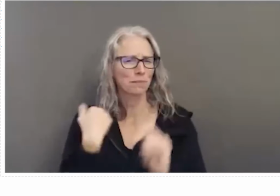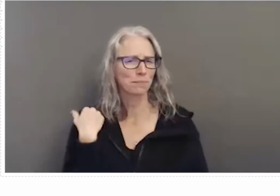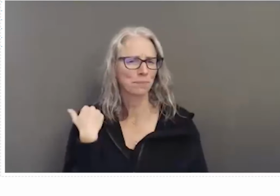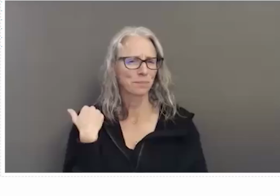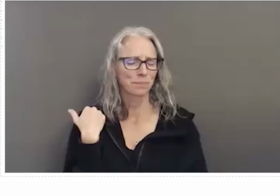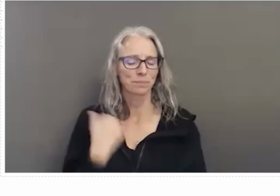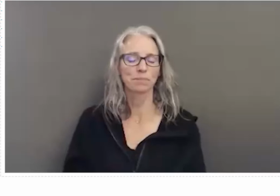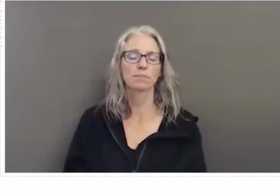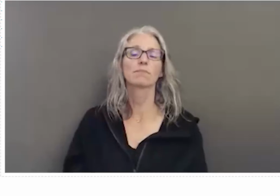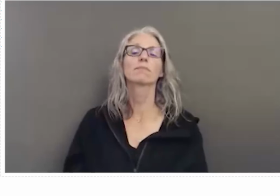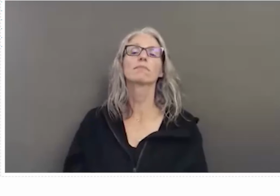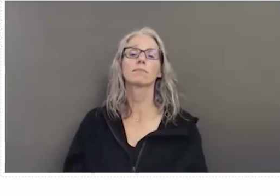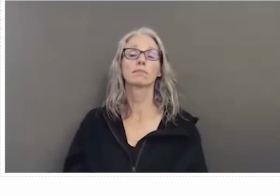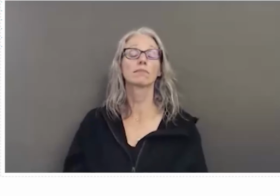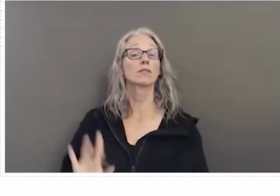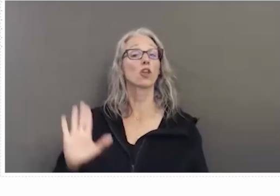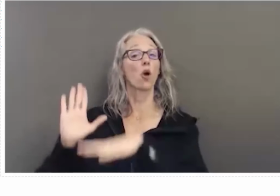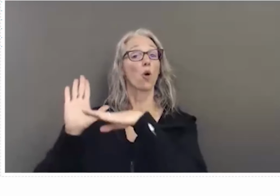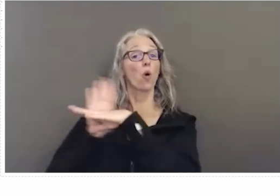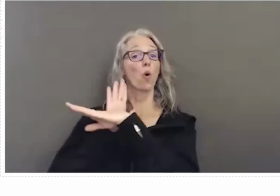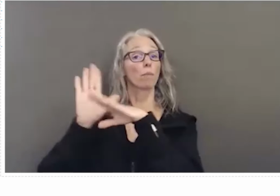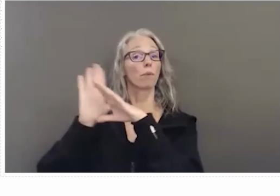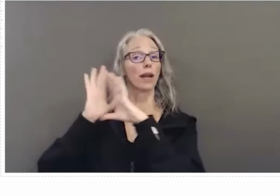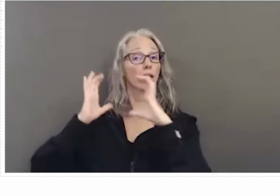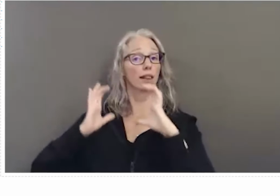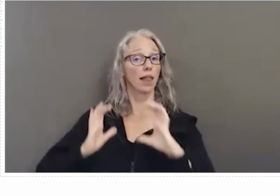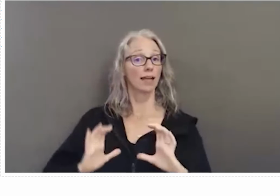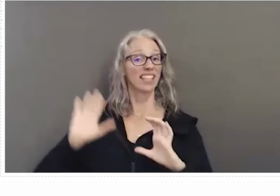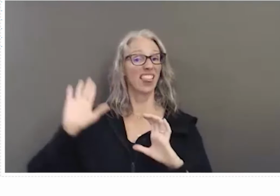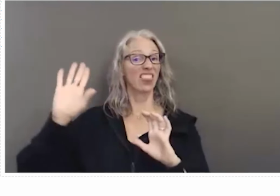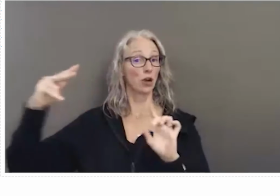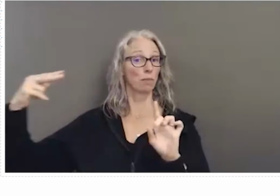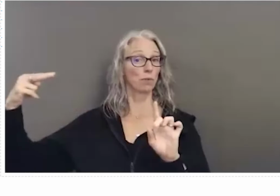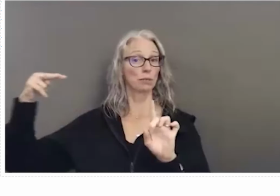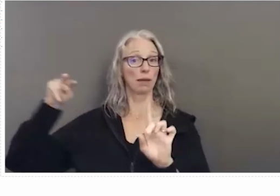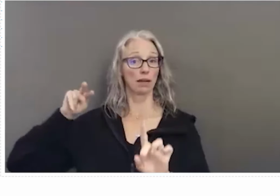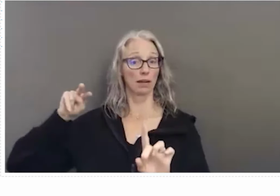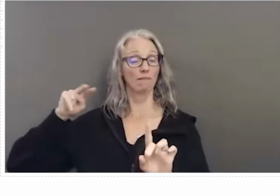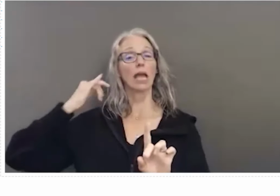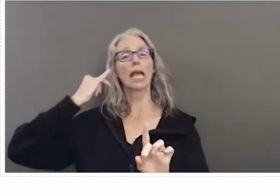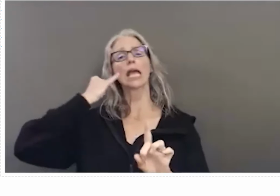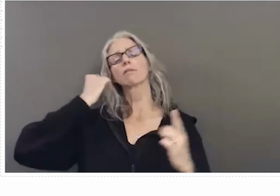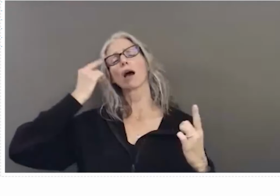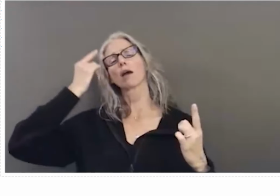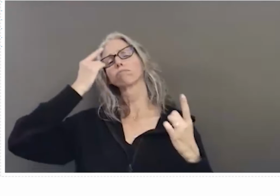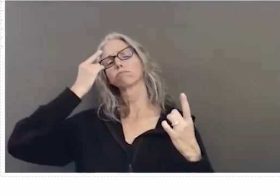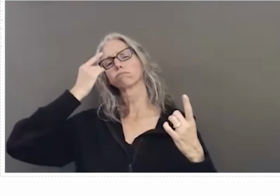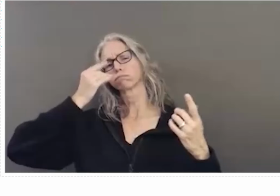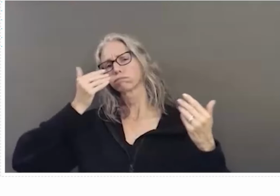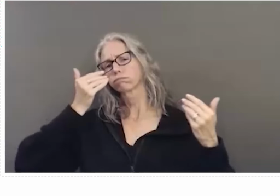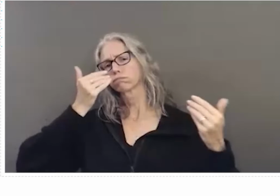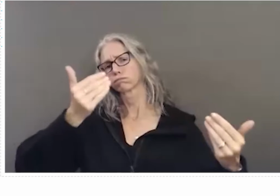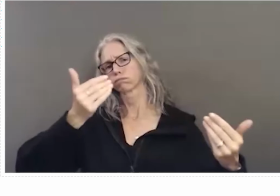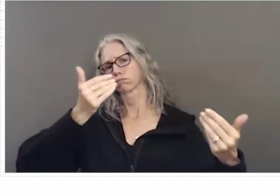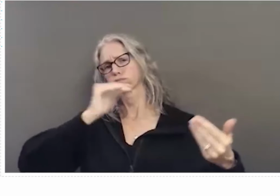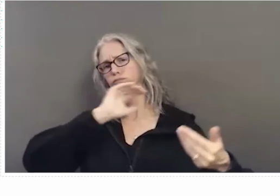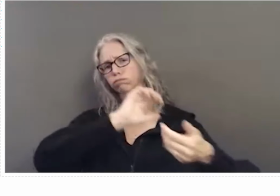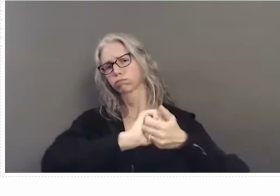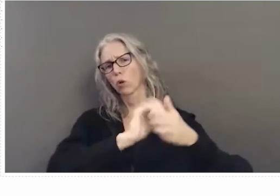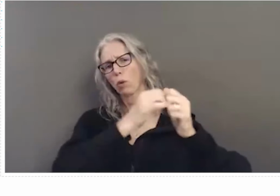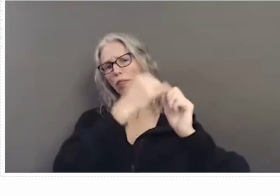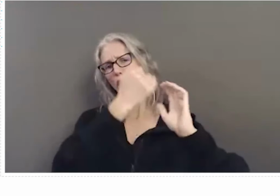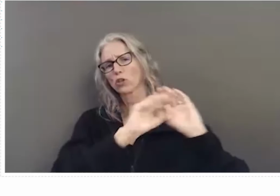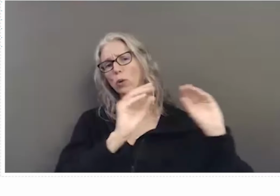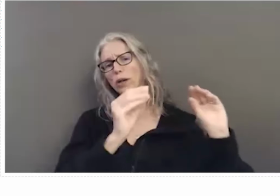corporate clients' perspective, what are the top things they are looking for when considering a partnership with an arts organization? Is it